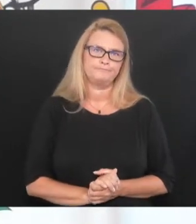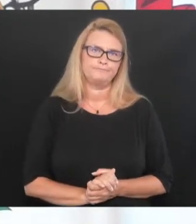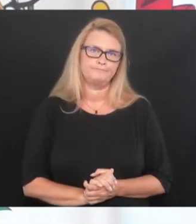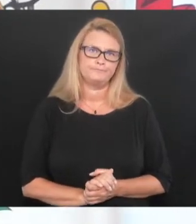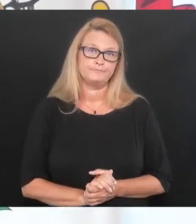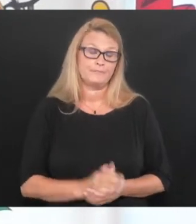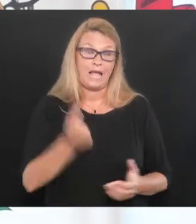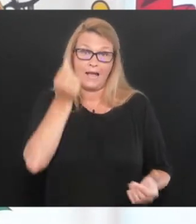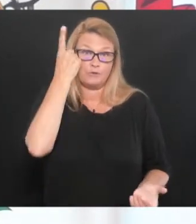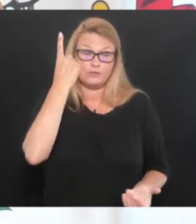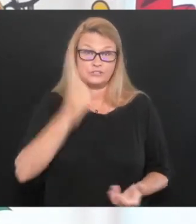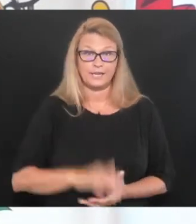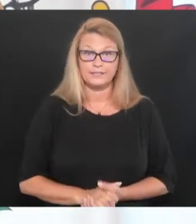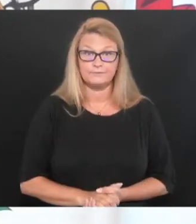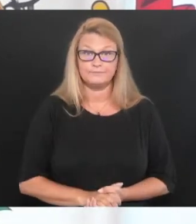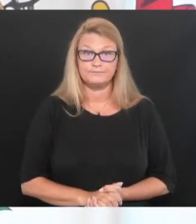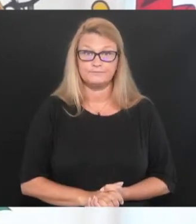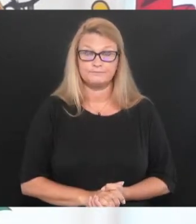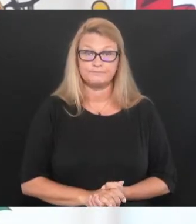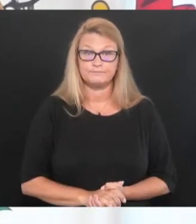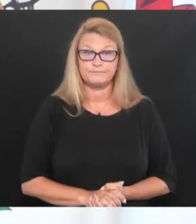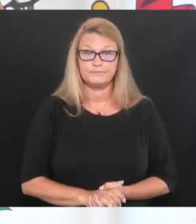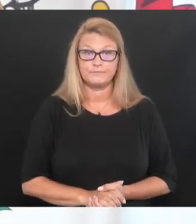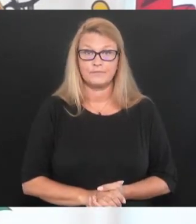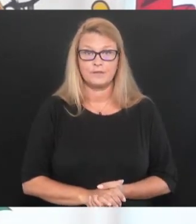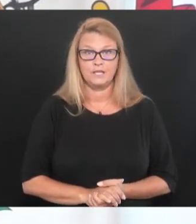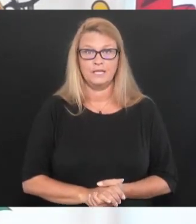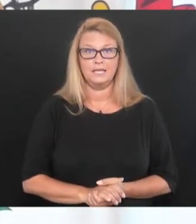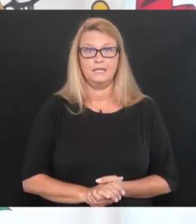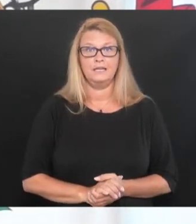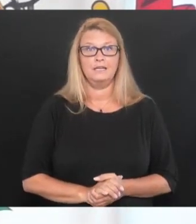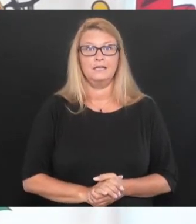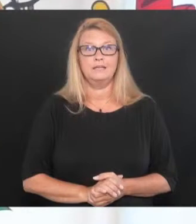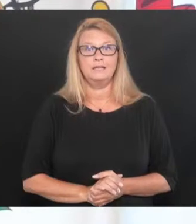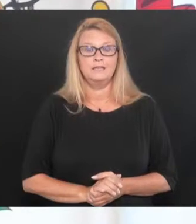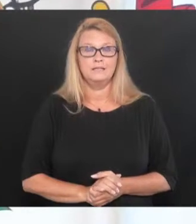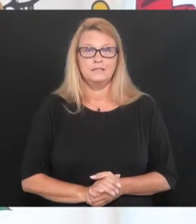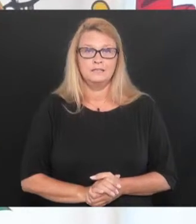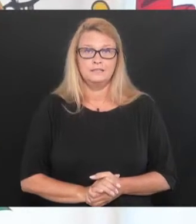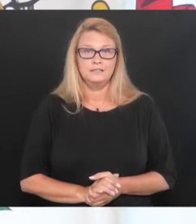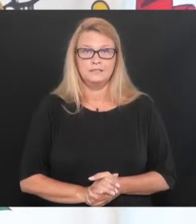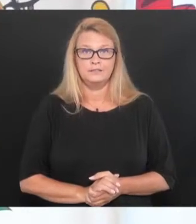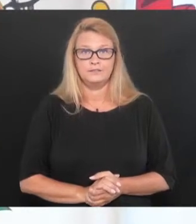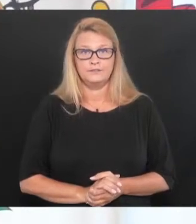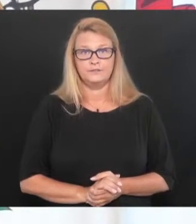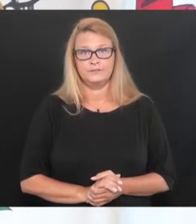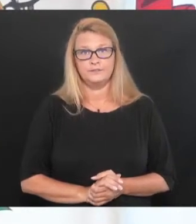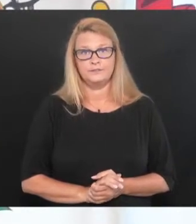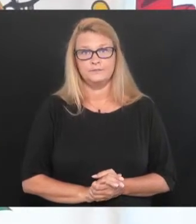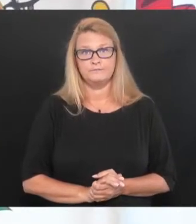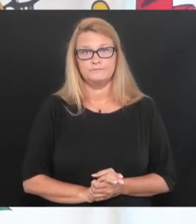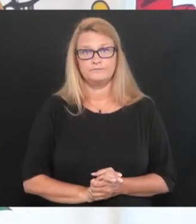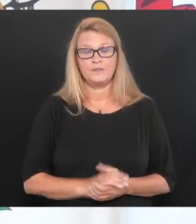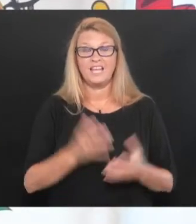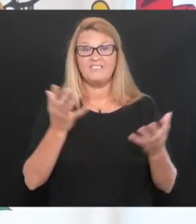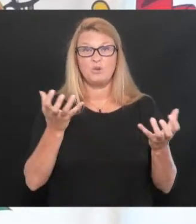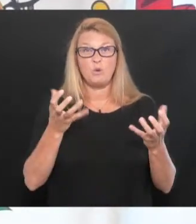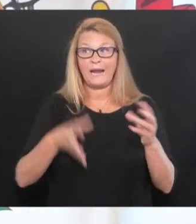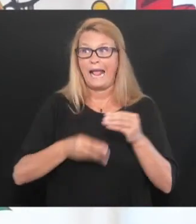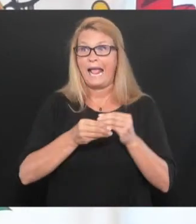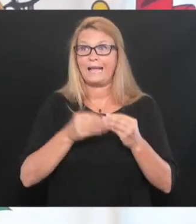I don't get it. Plus the fact that if you compound this thing with one more thing, and it's just